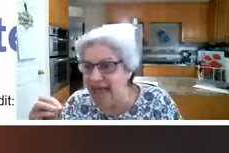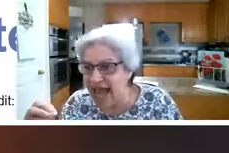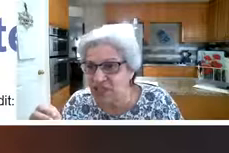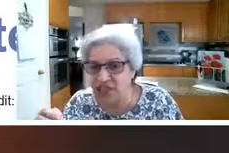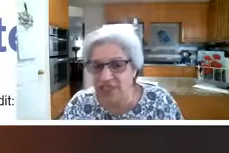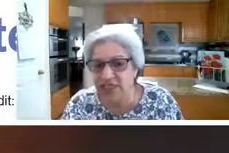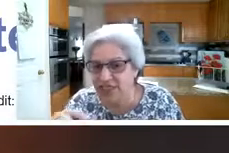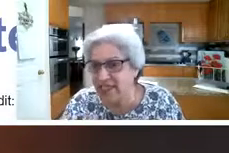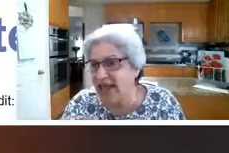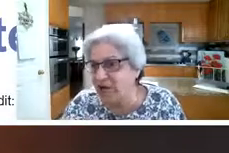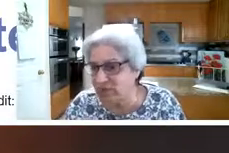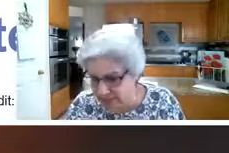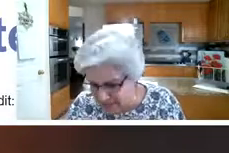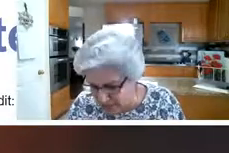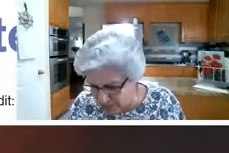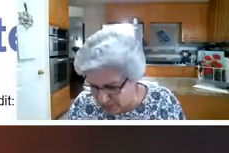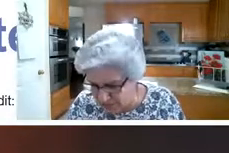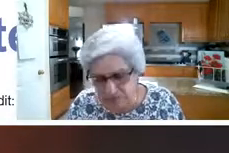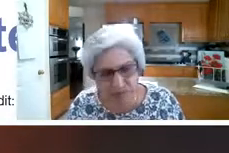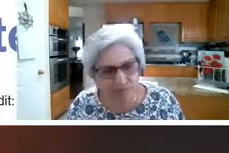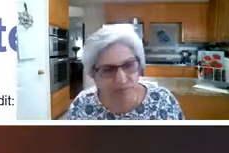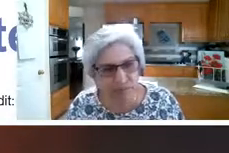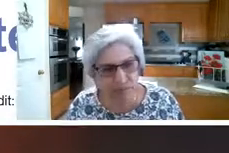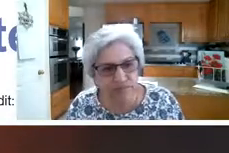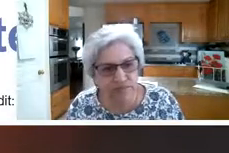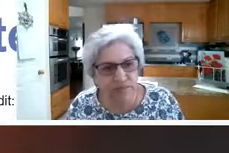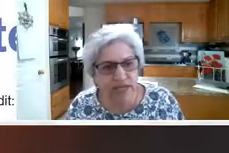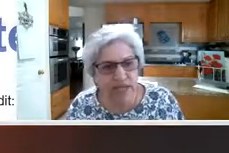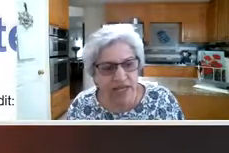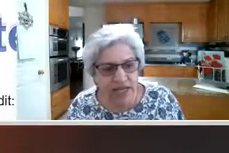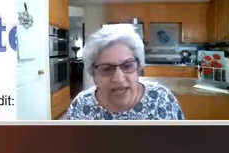and attach to that receptor.